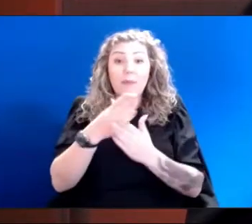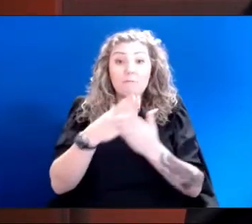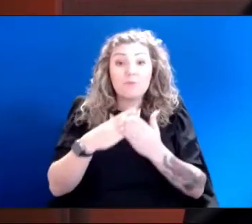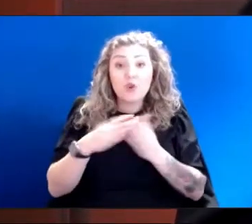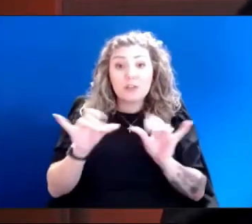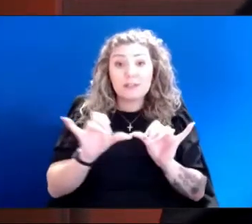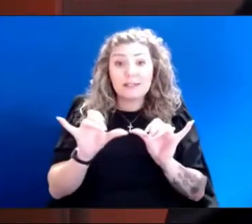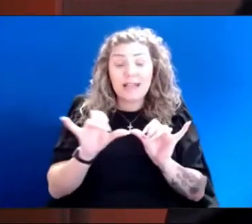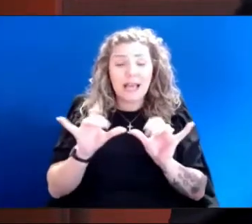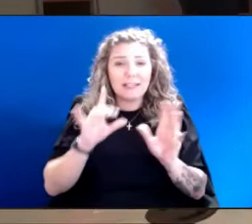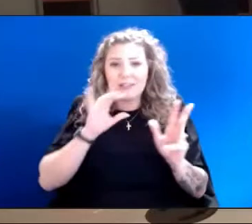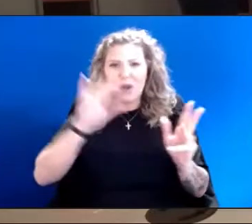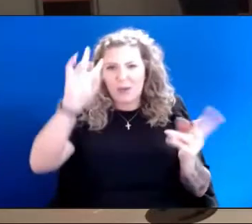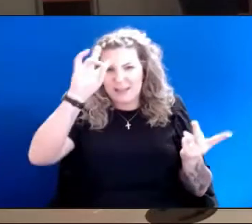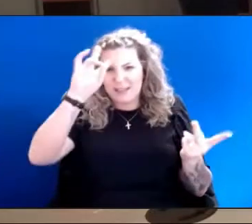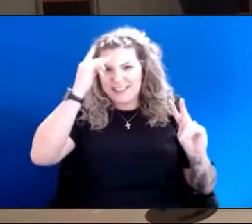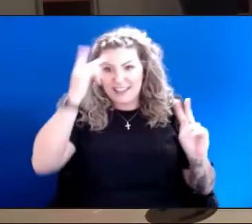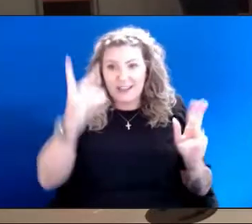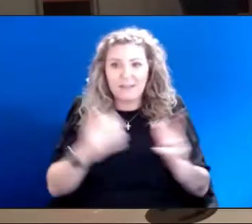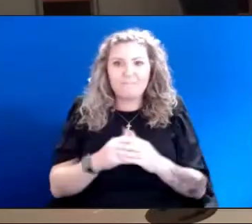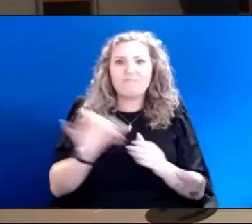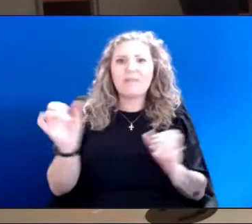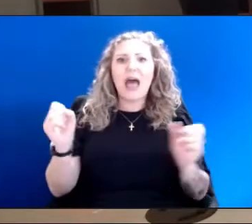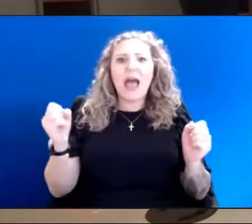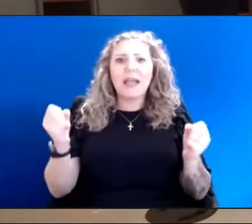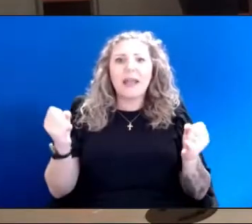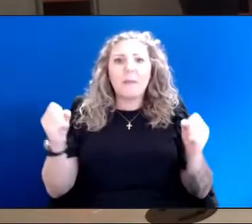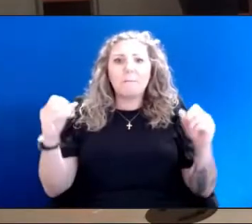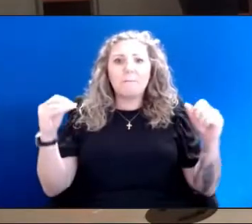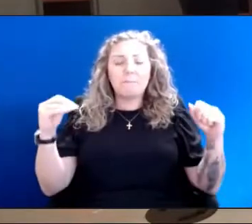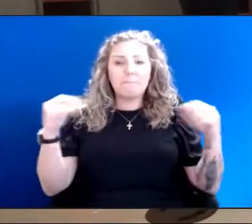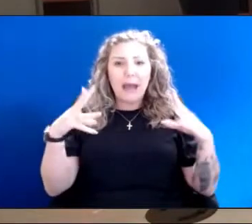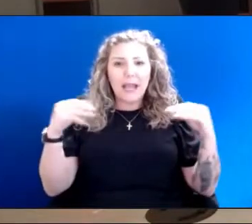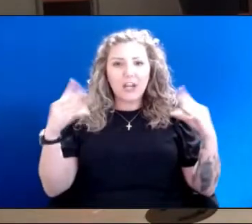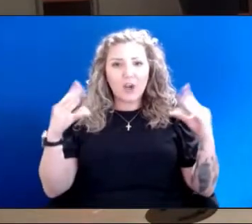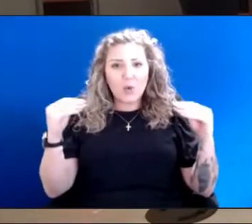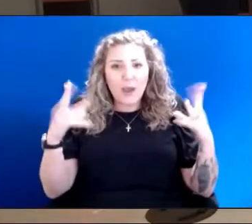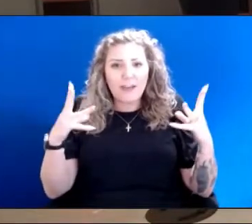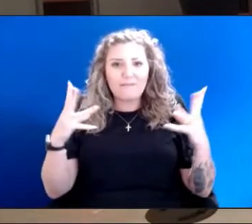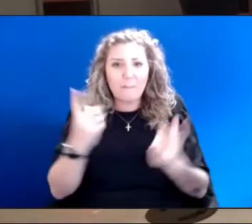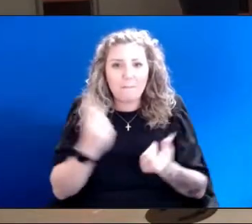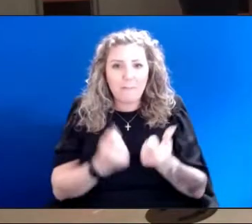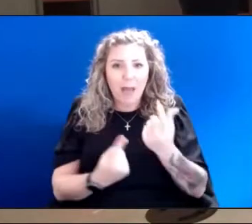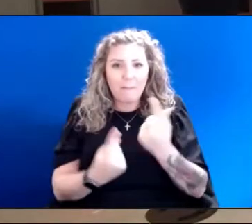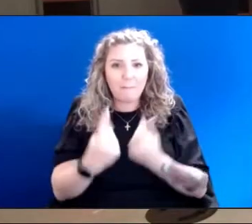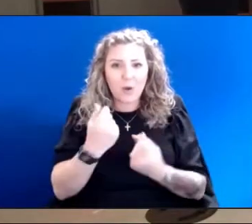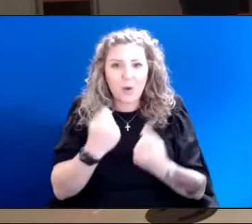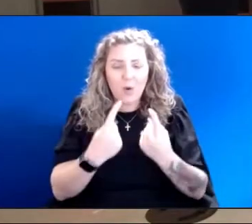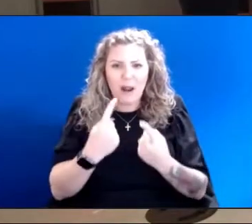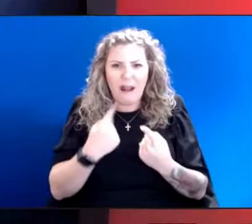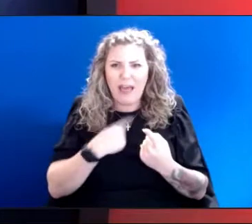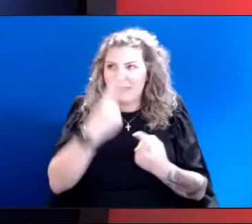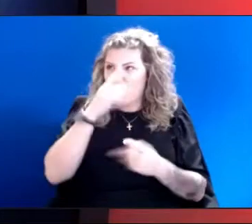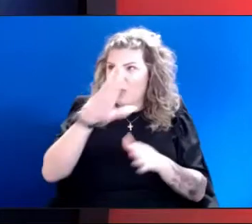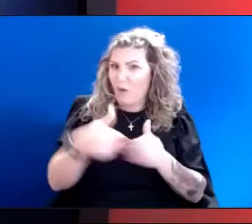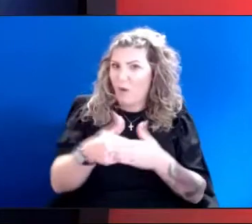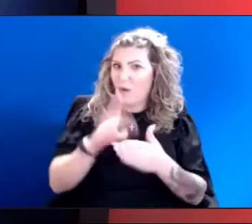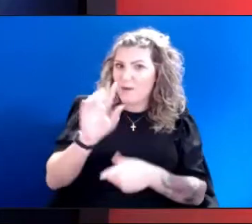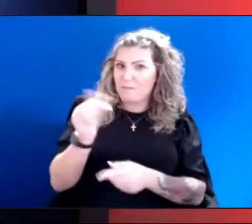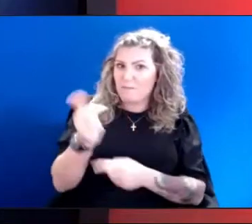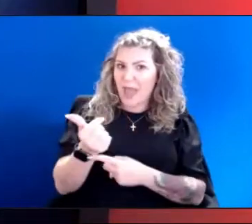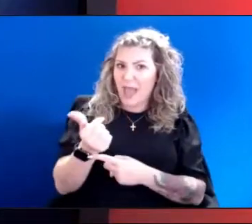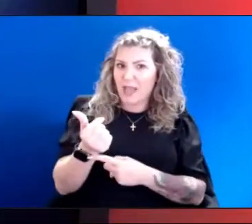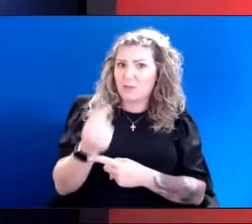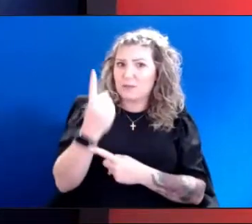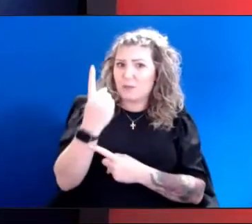totally misleading. Like microwave popcorn. I thought the whole bag was a portion. It's not. I mean, I think that's so unfair